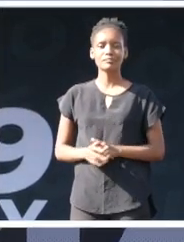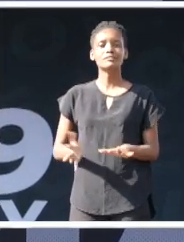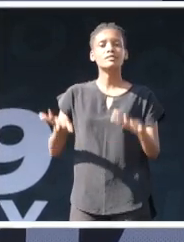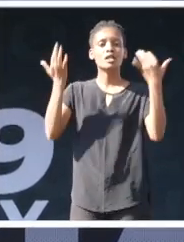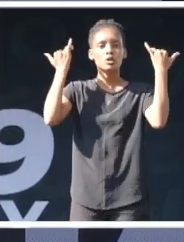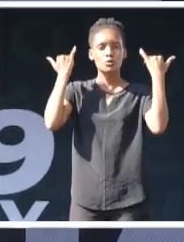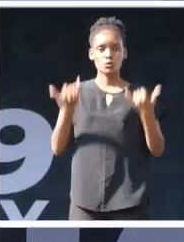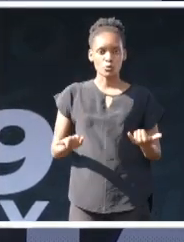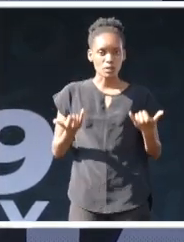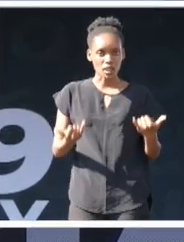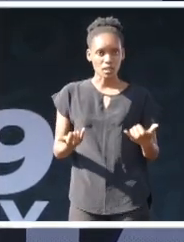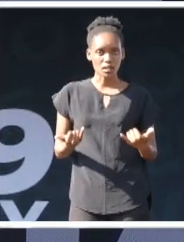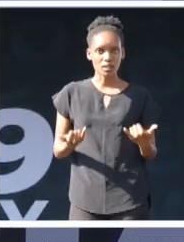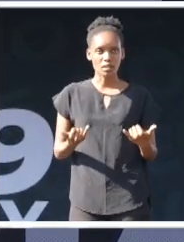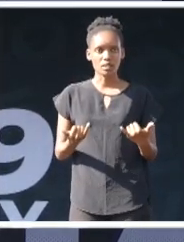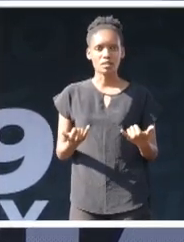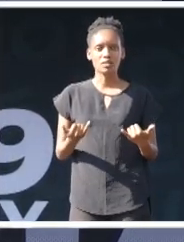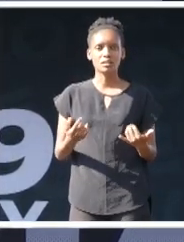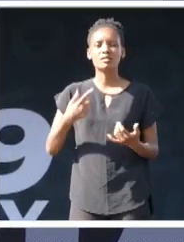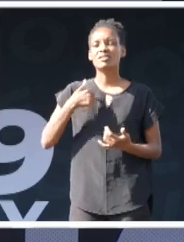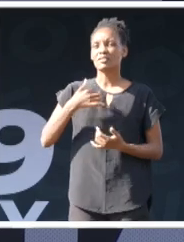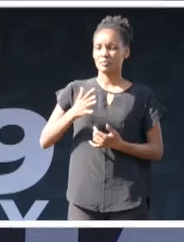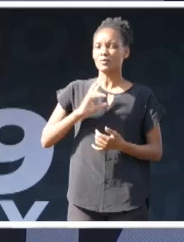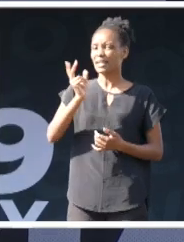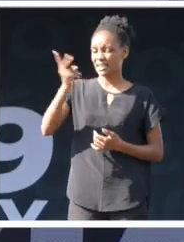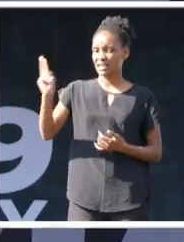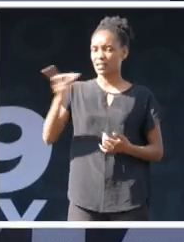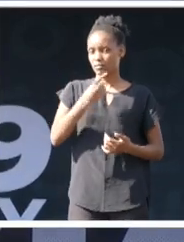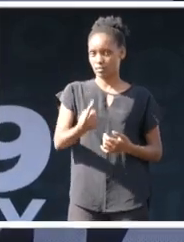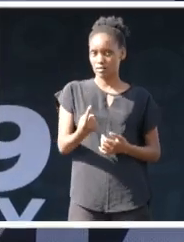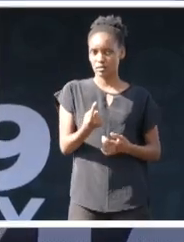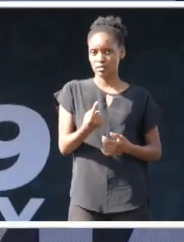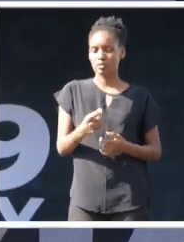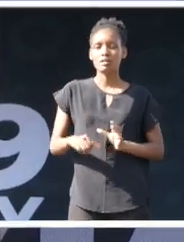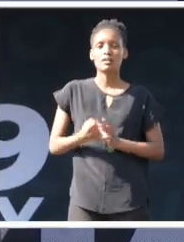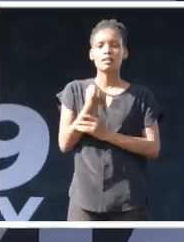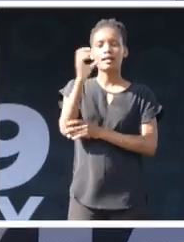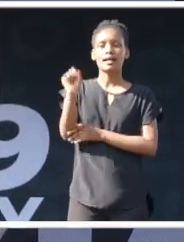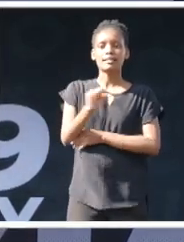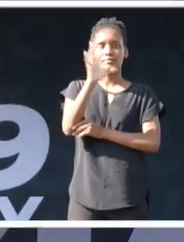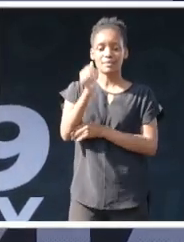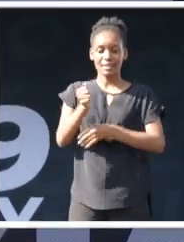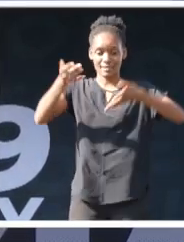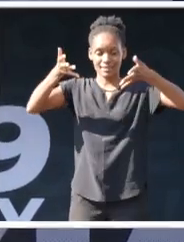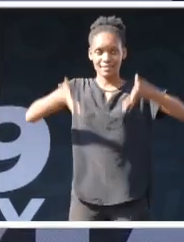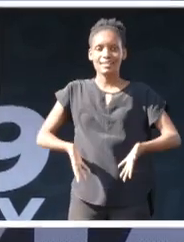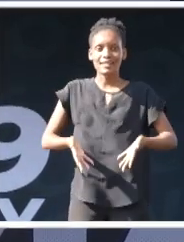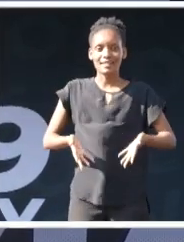Today, I just want to reaffirm one thing. RISE Mzansi is here.